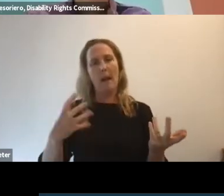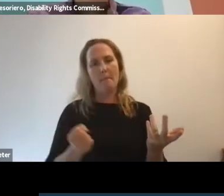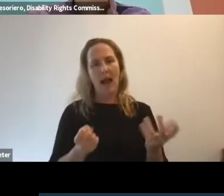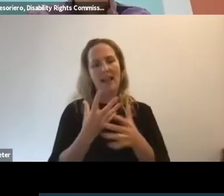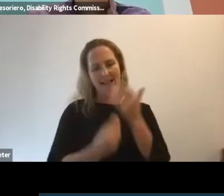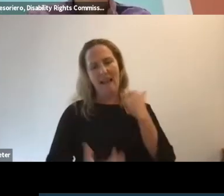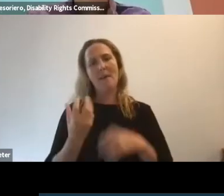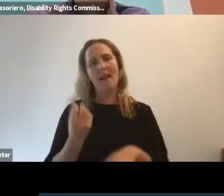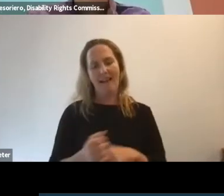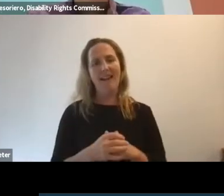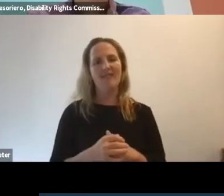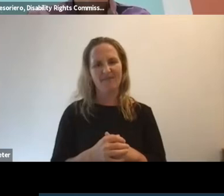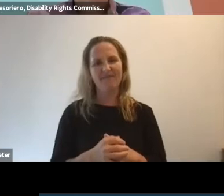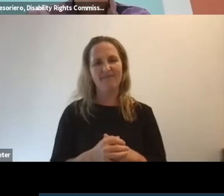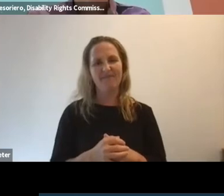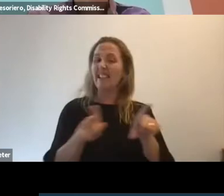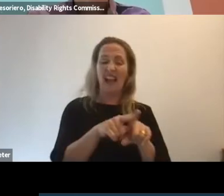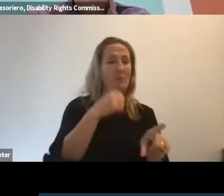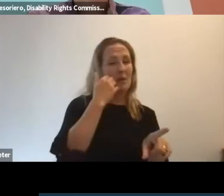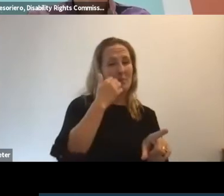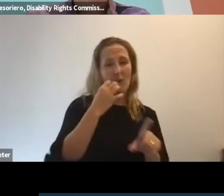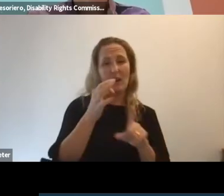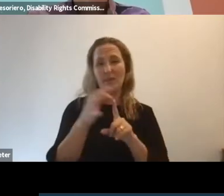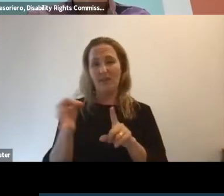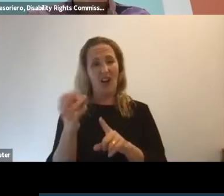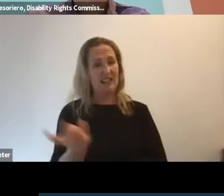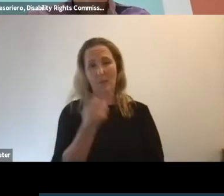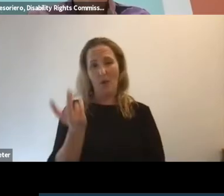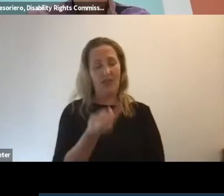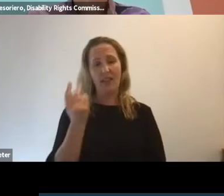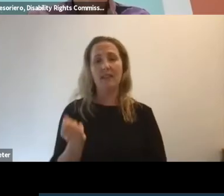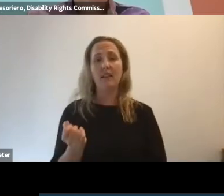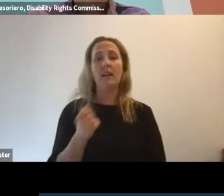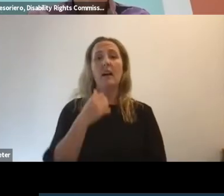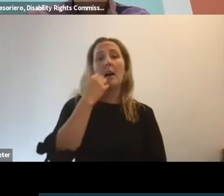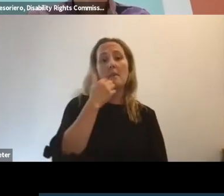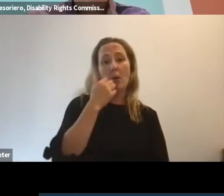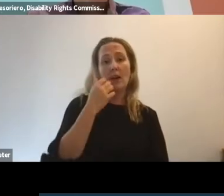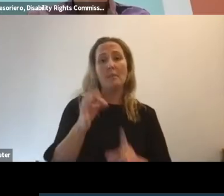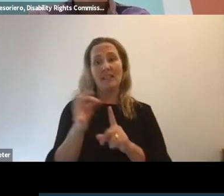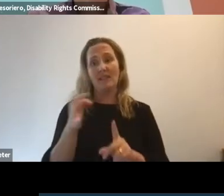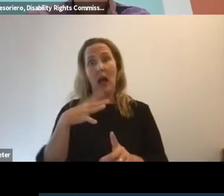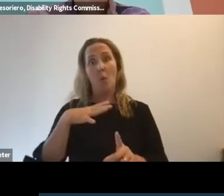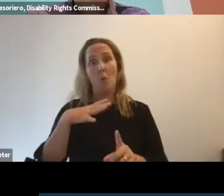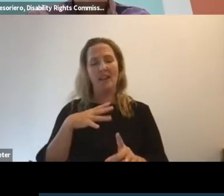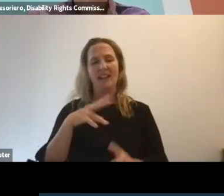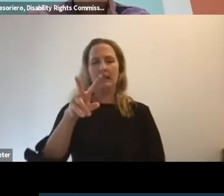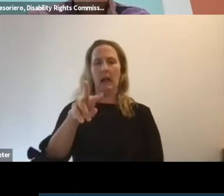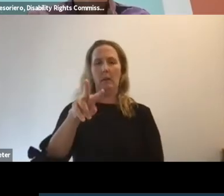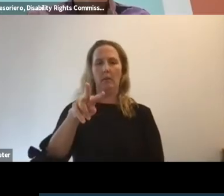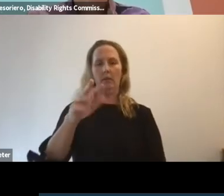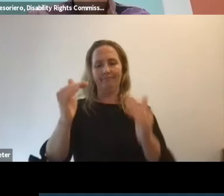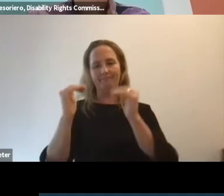And the same is with Māori and Pacifica. So our Māori and Pacifica women sit in that area as